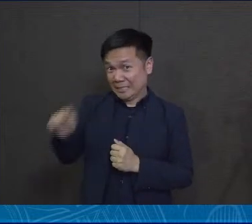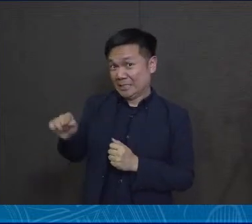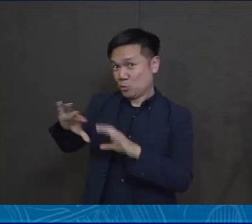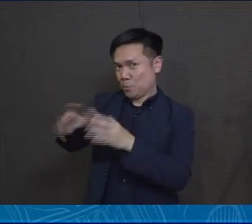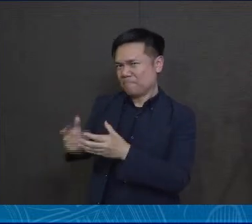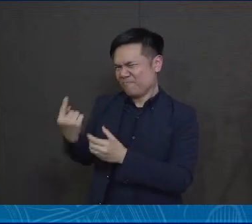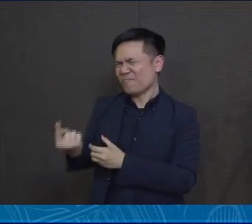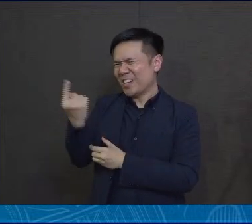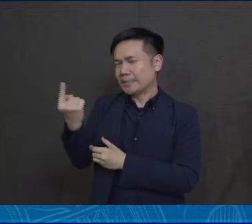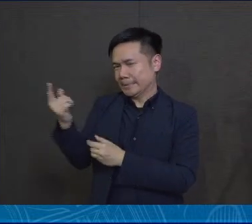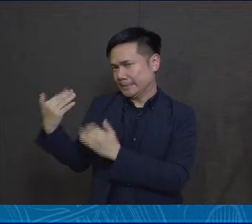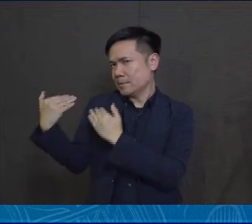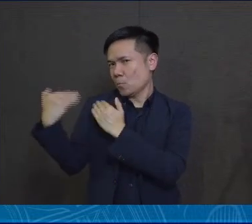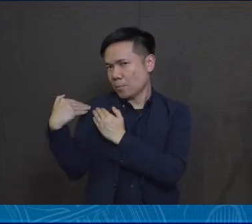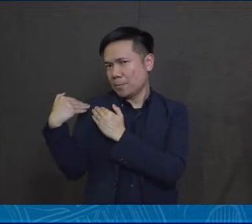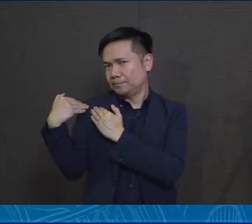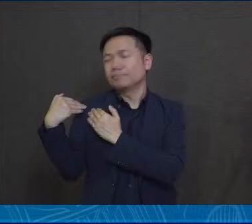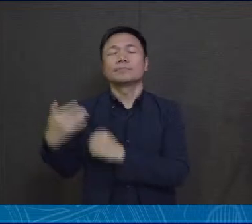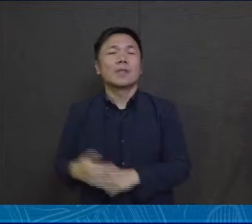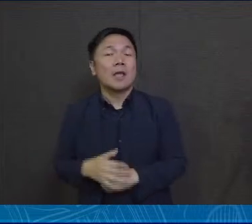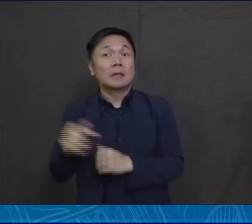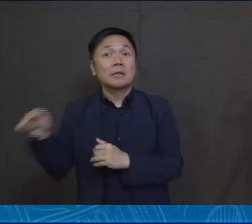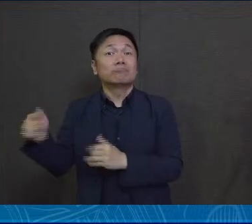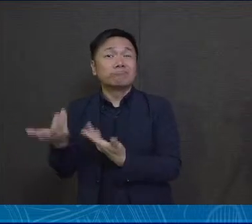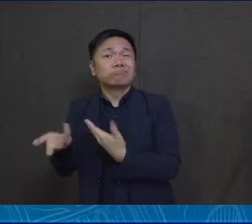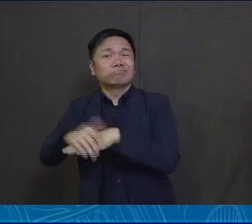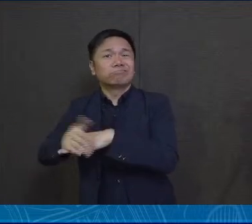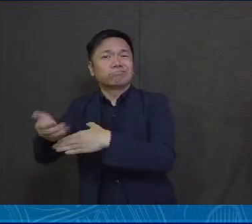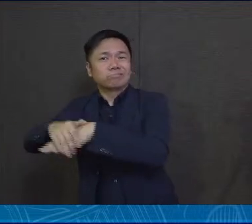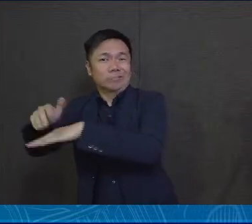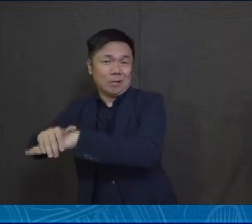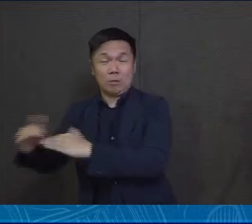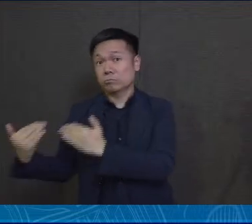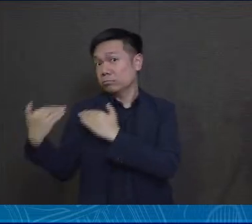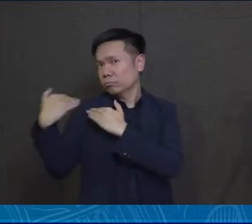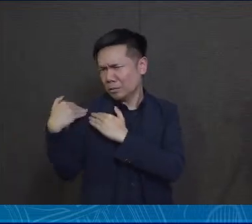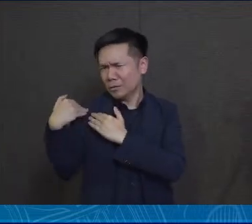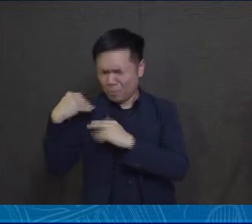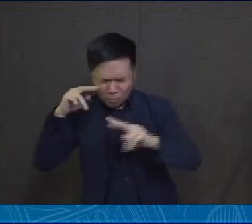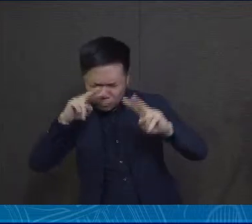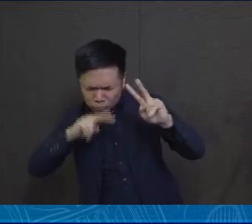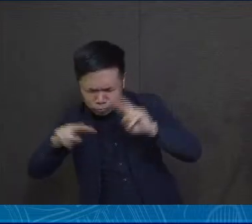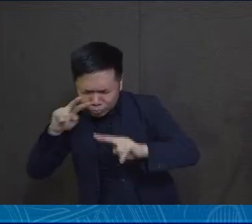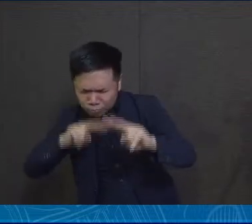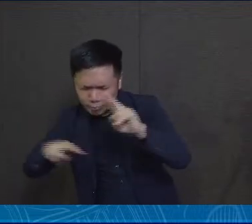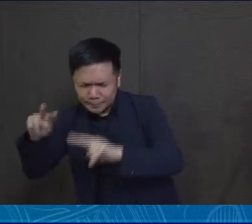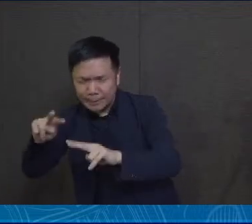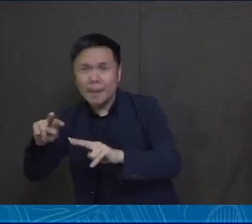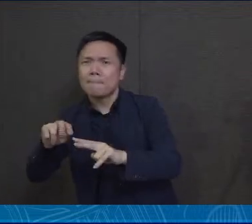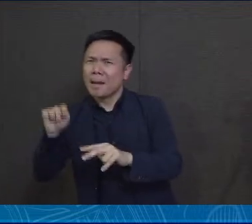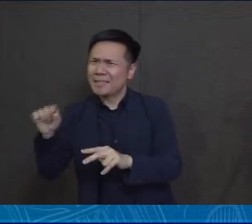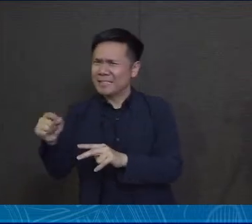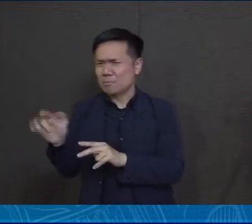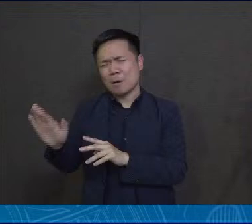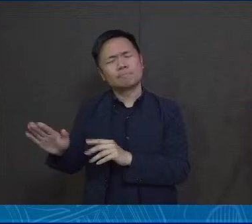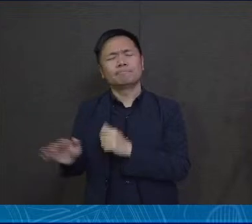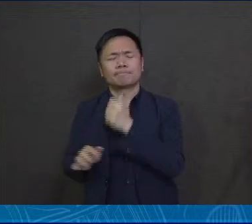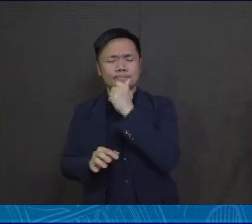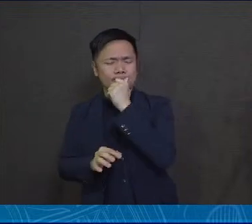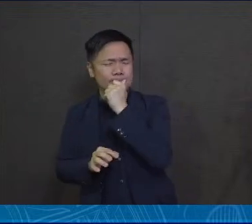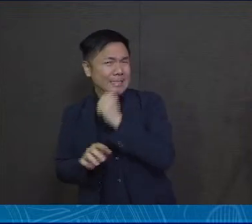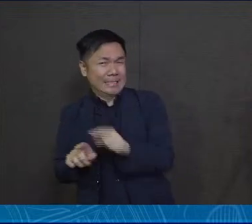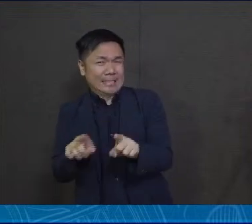that you see data experts in particular working with, but you then also need to take a step back, I would argue, and say